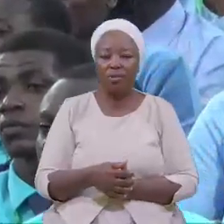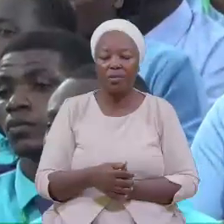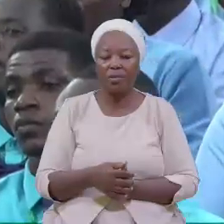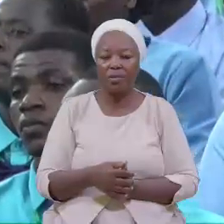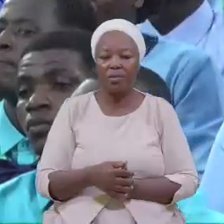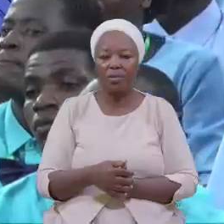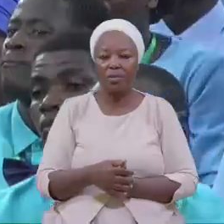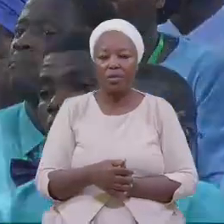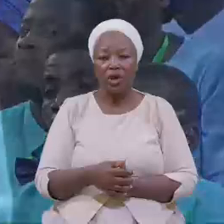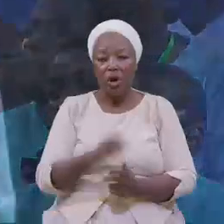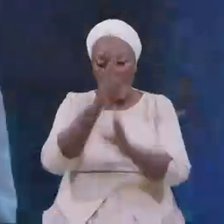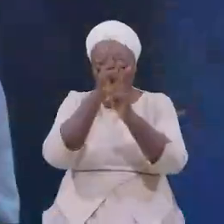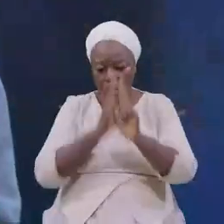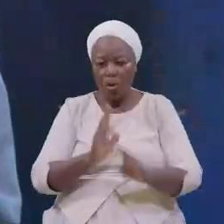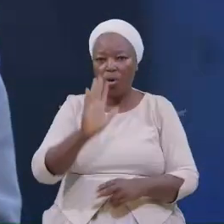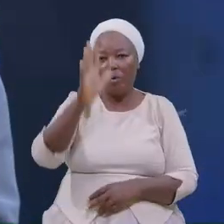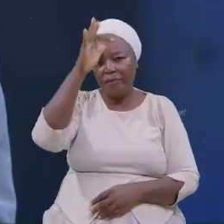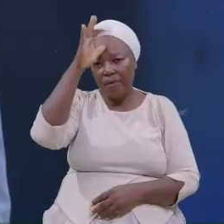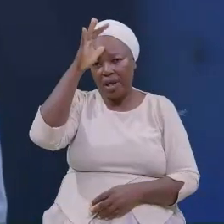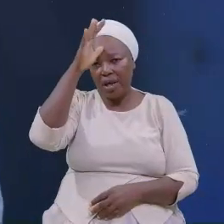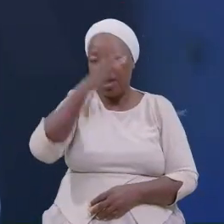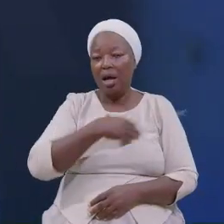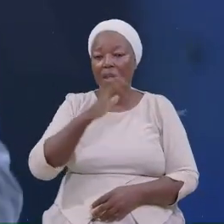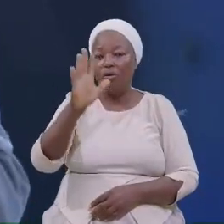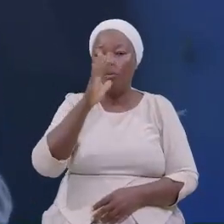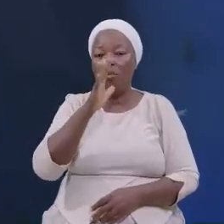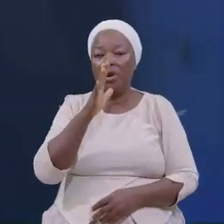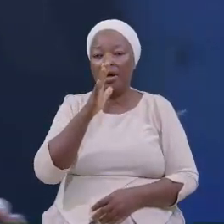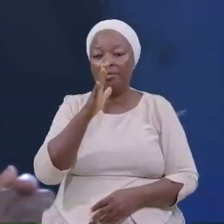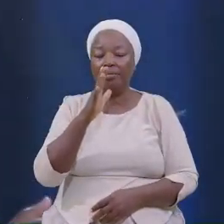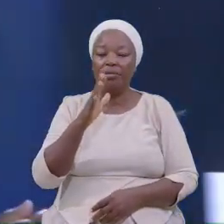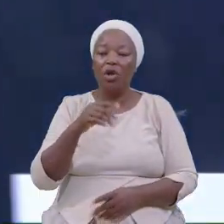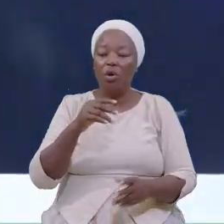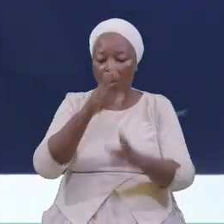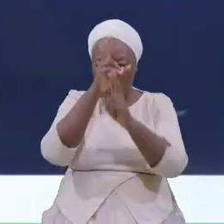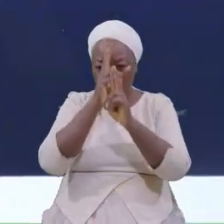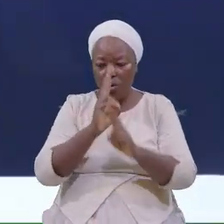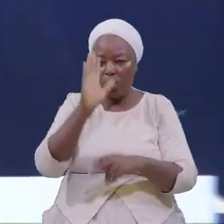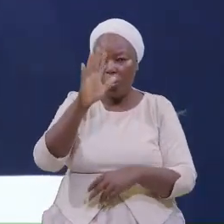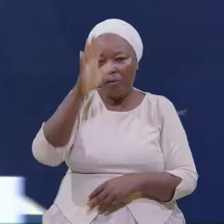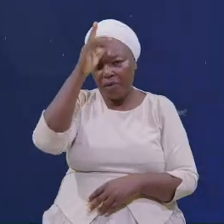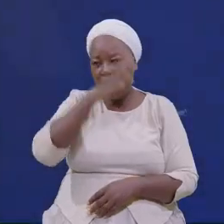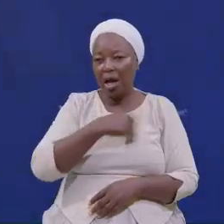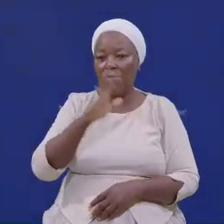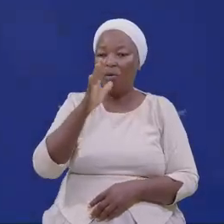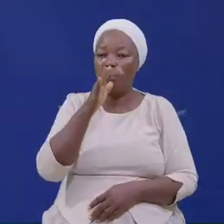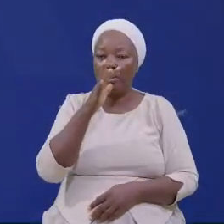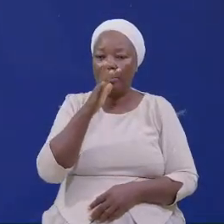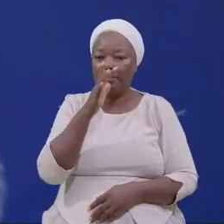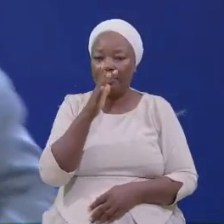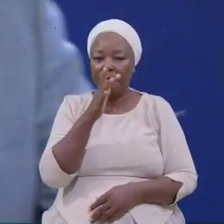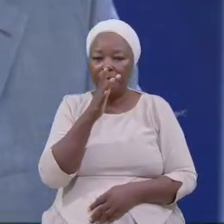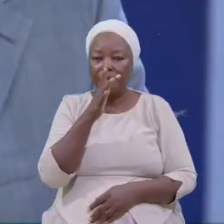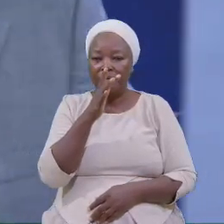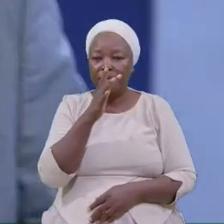Honor your father and your mother. Honor your father and your mother.